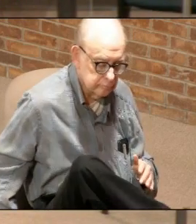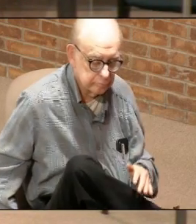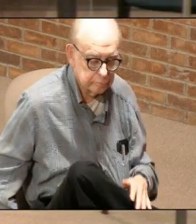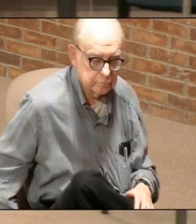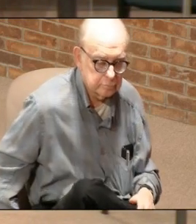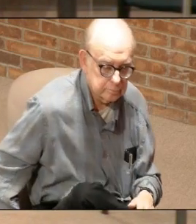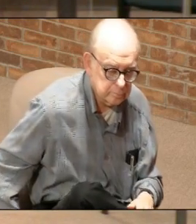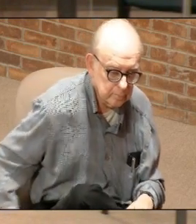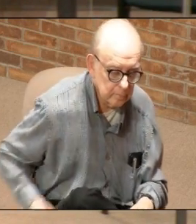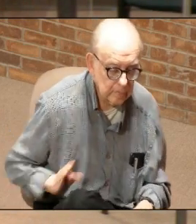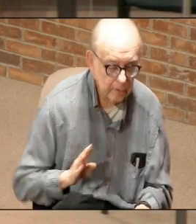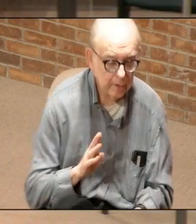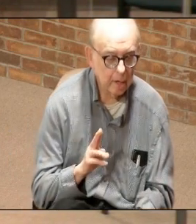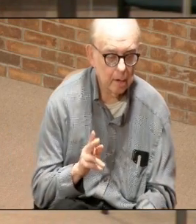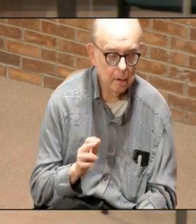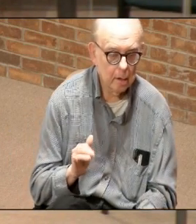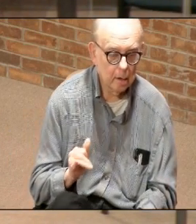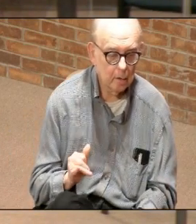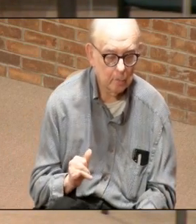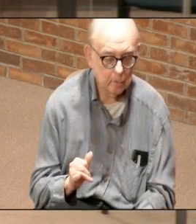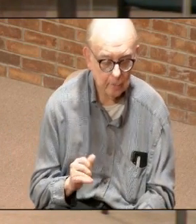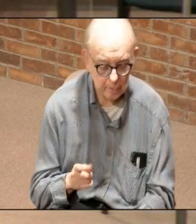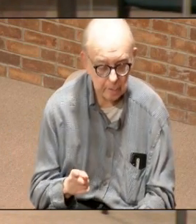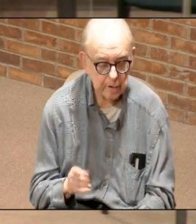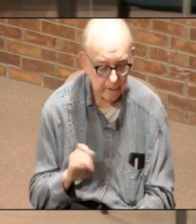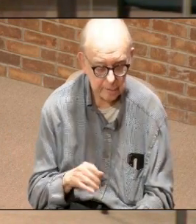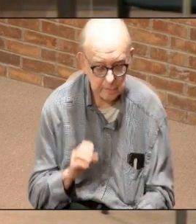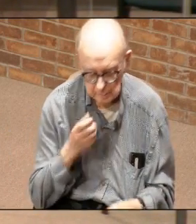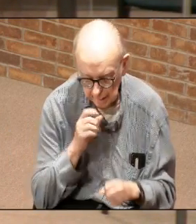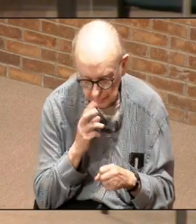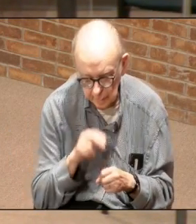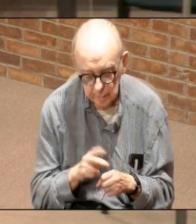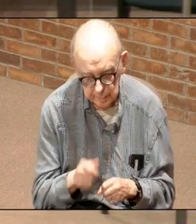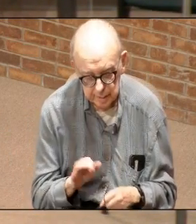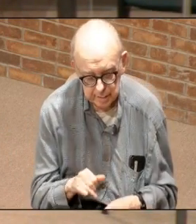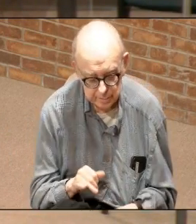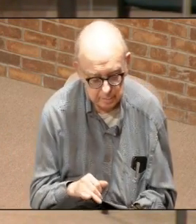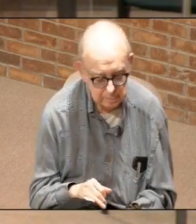Bullied? Yeah. Made fun of? Yeah.